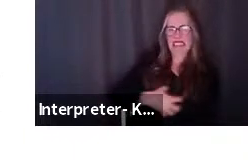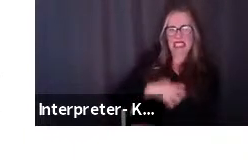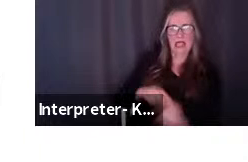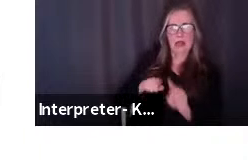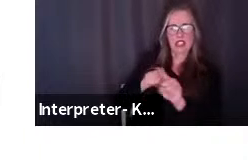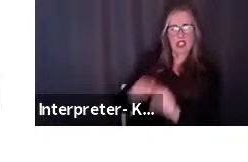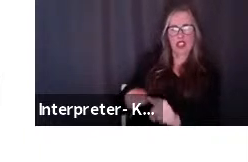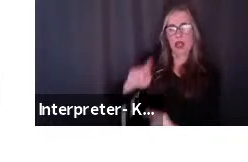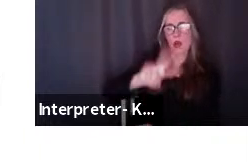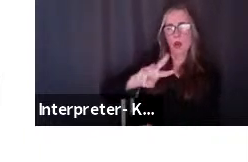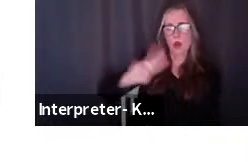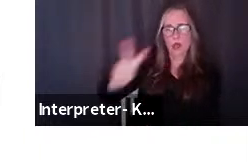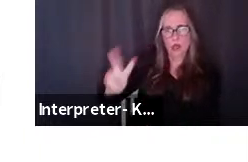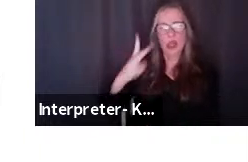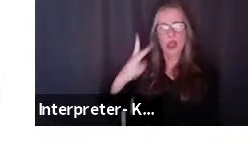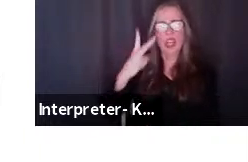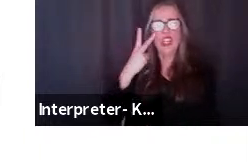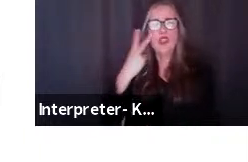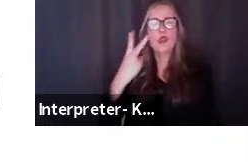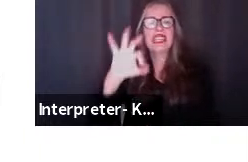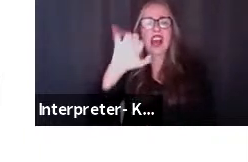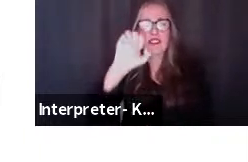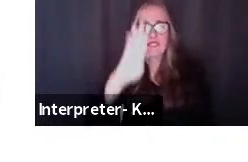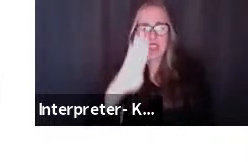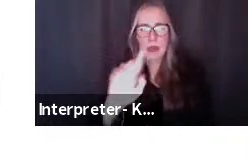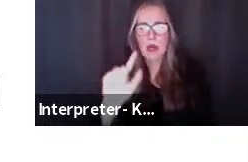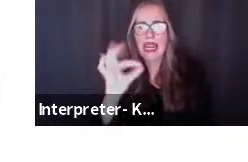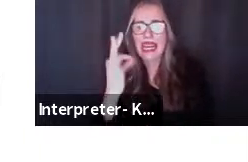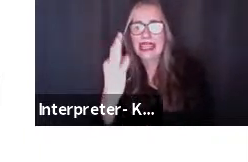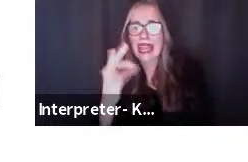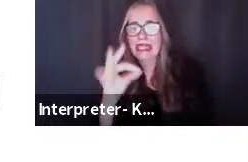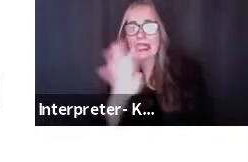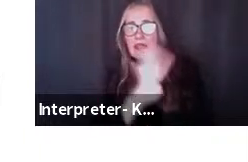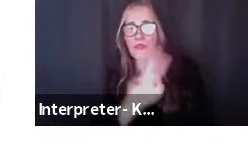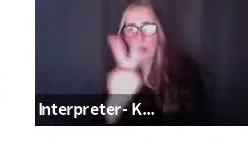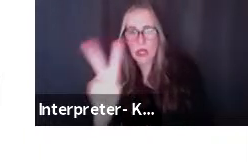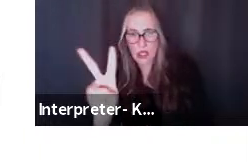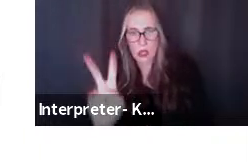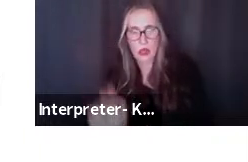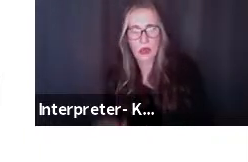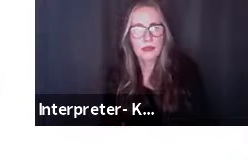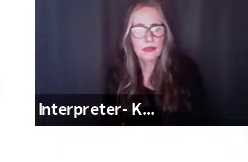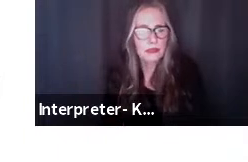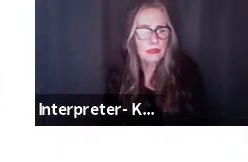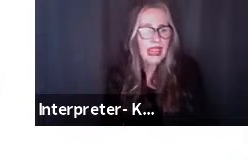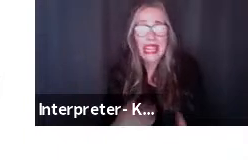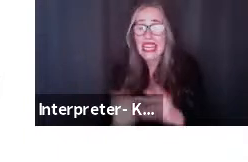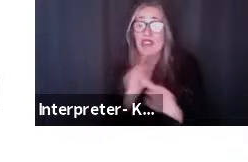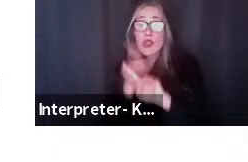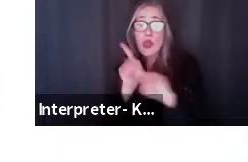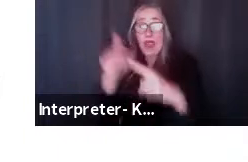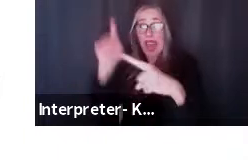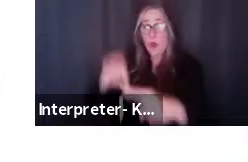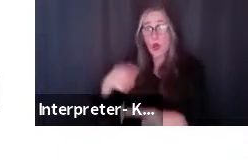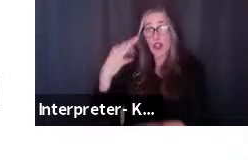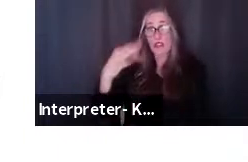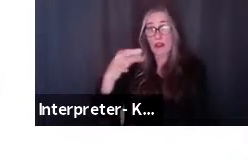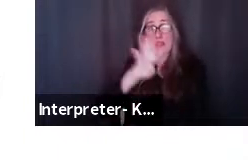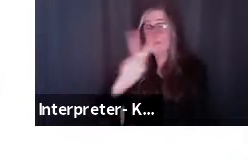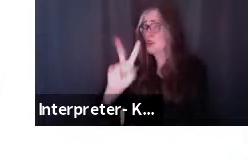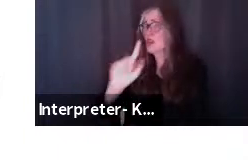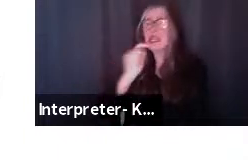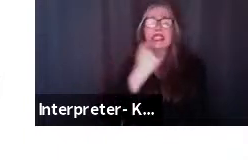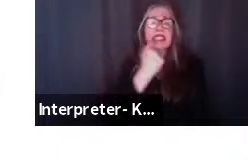666 on february 19 1942 although the order did not mention any particular racial or